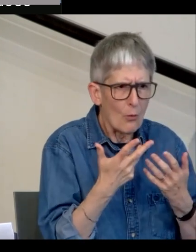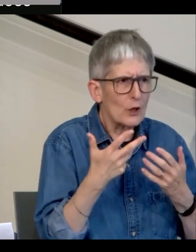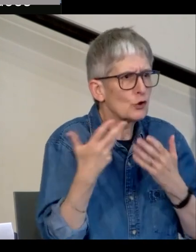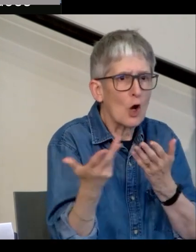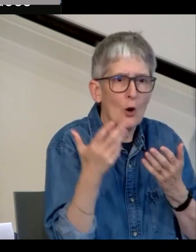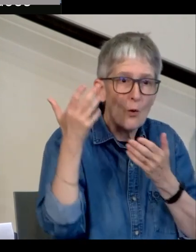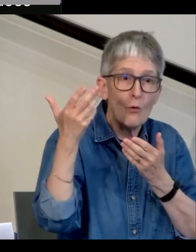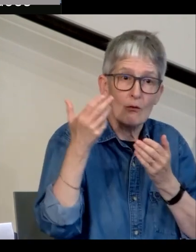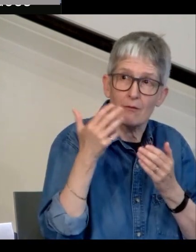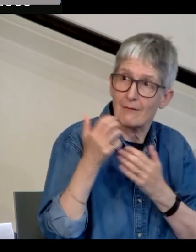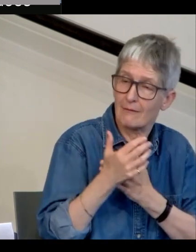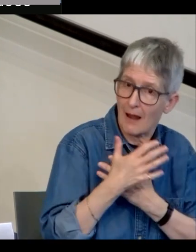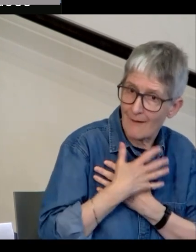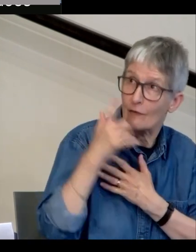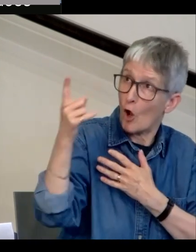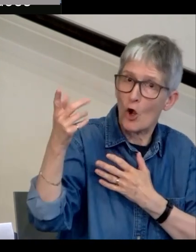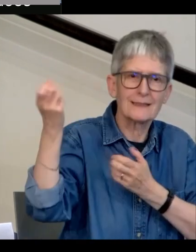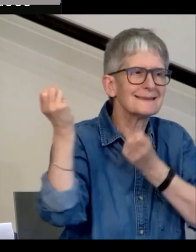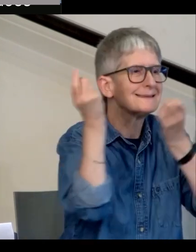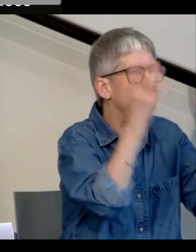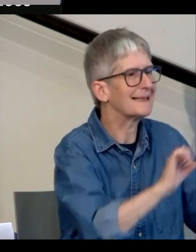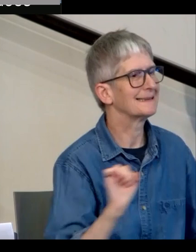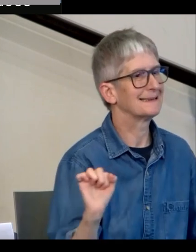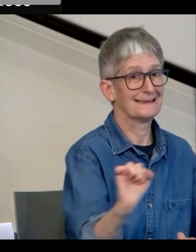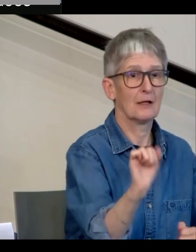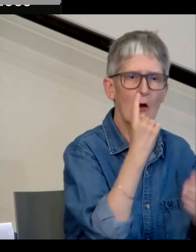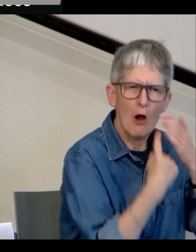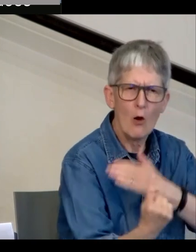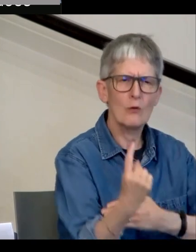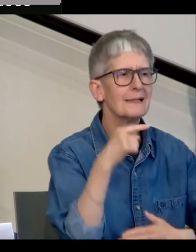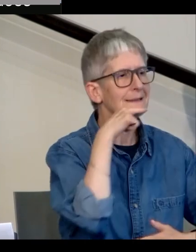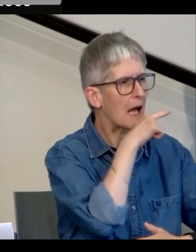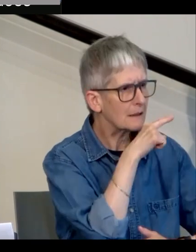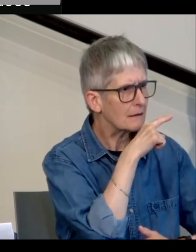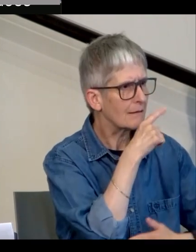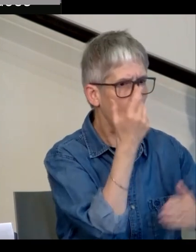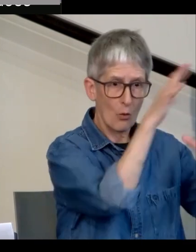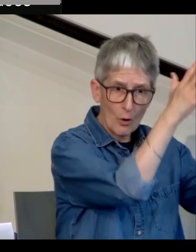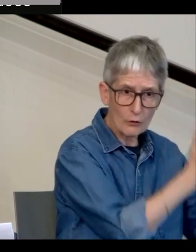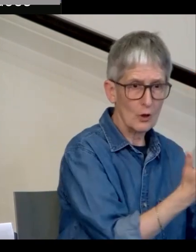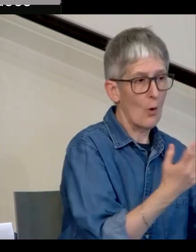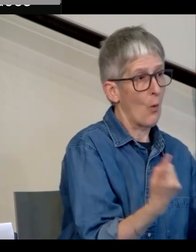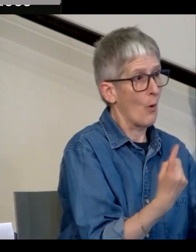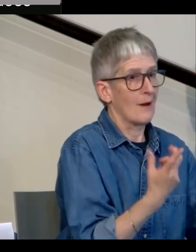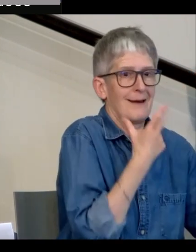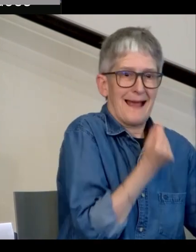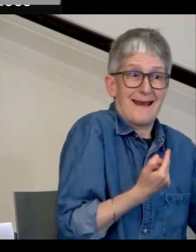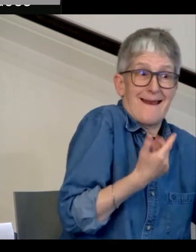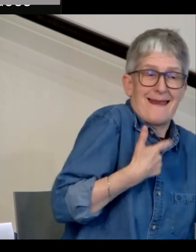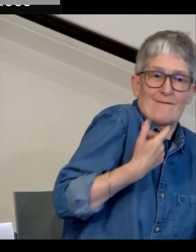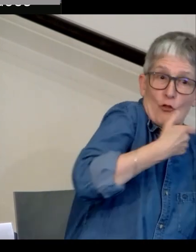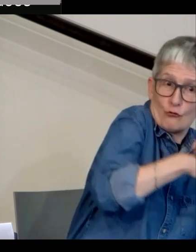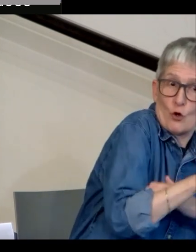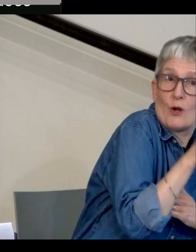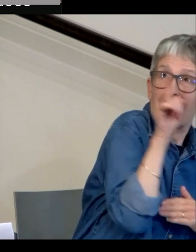He sent his one and only Son into the world that we might live through him. This is